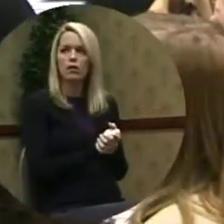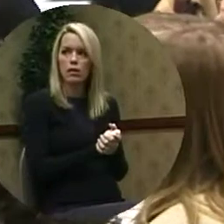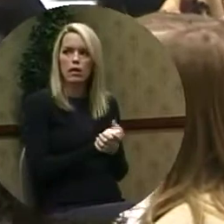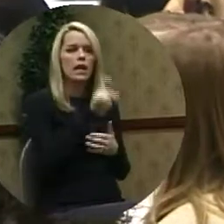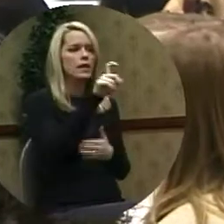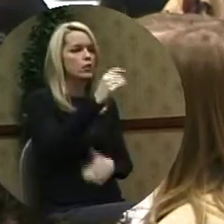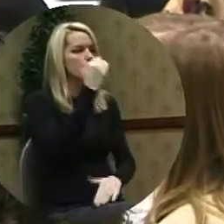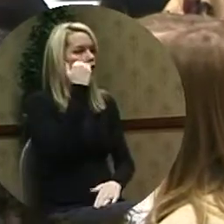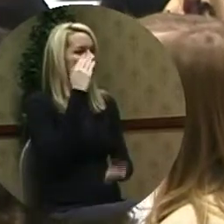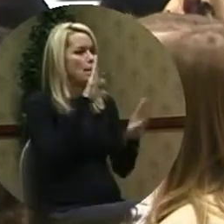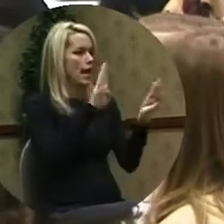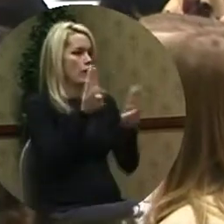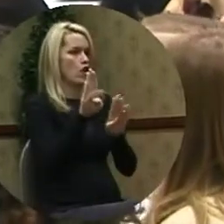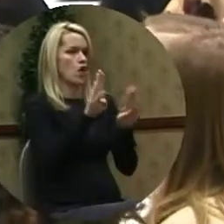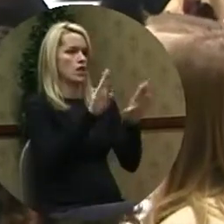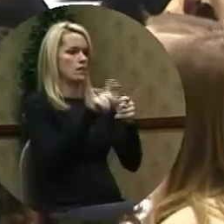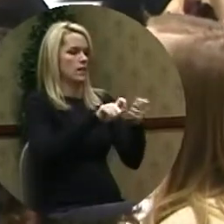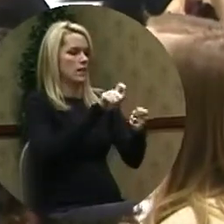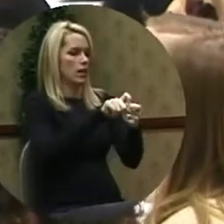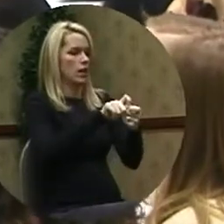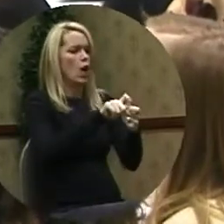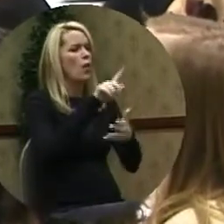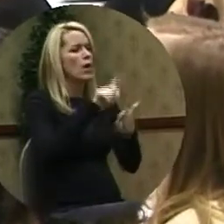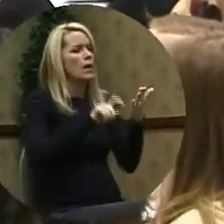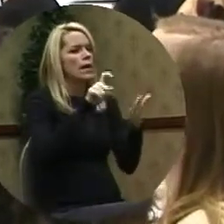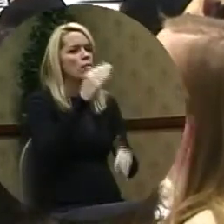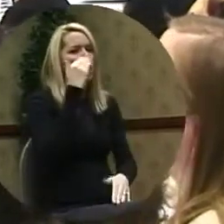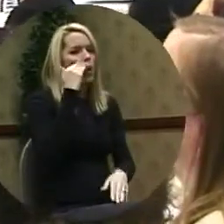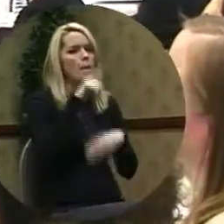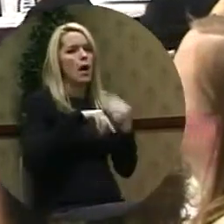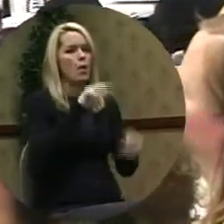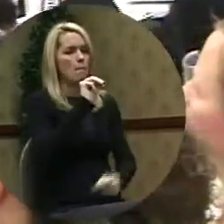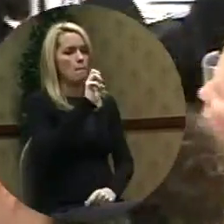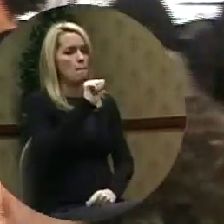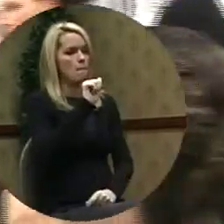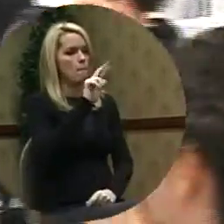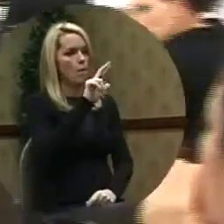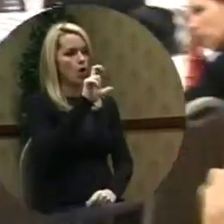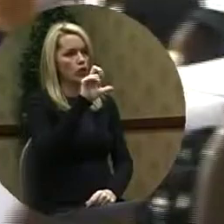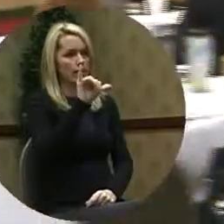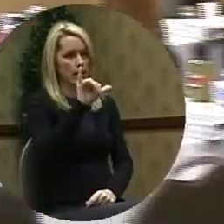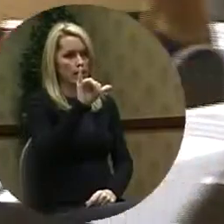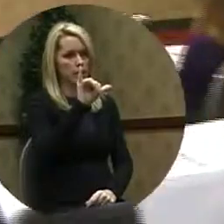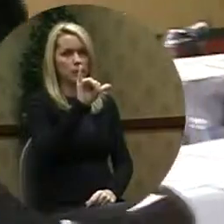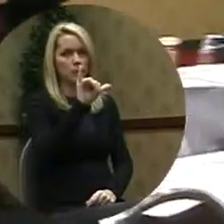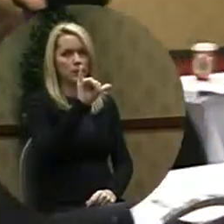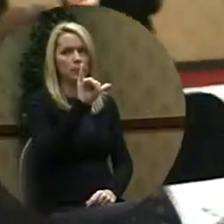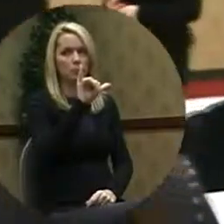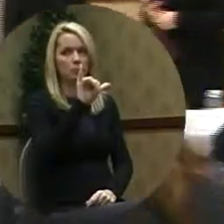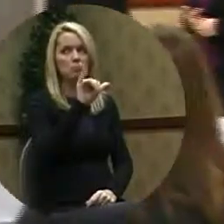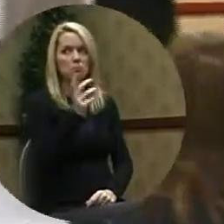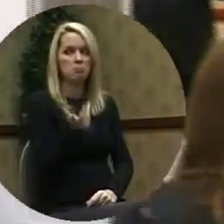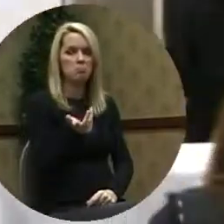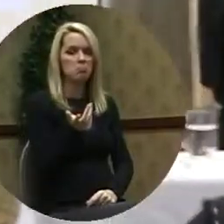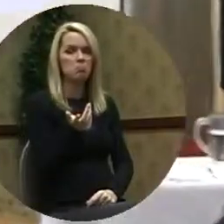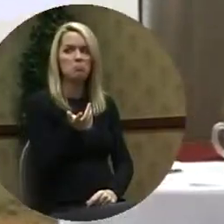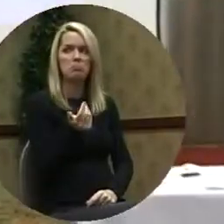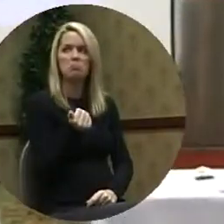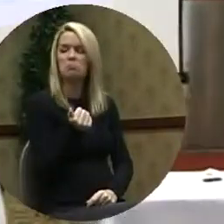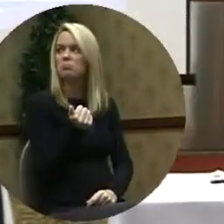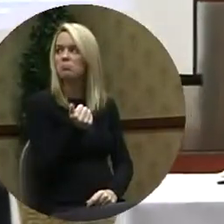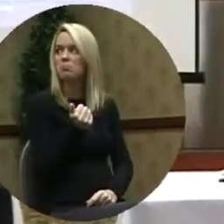the behavior. What do we want to know about Marcy? You've got some pieces here. I would probably say,